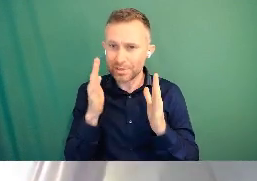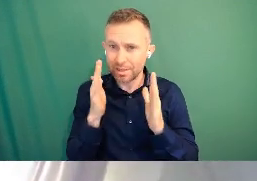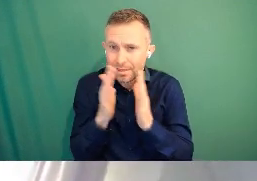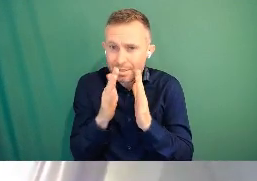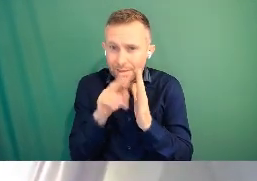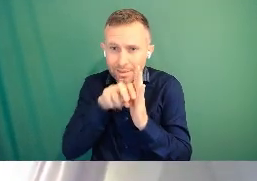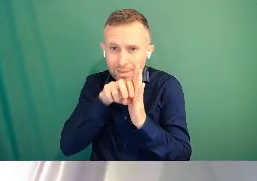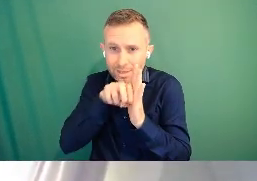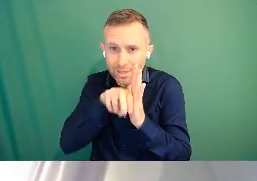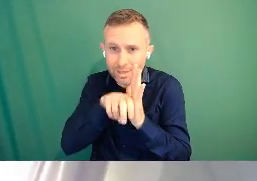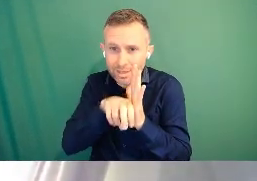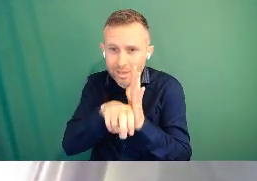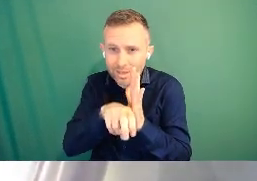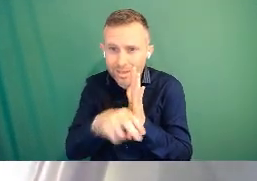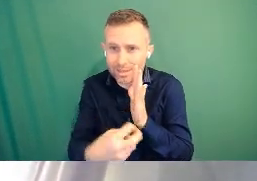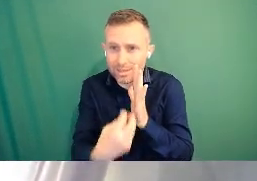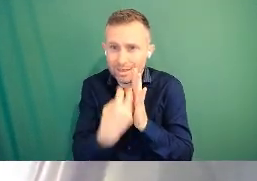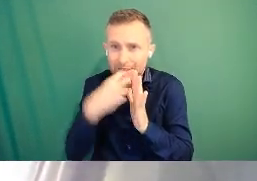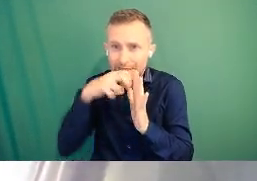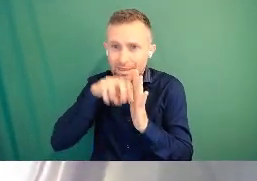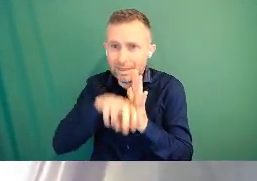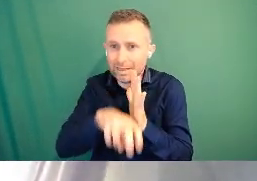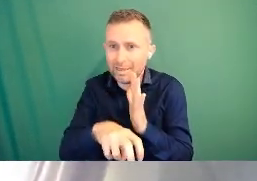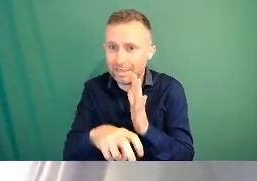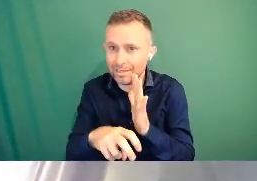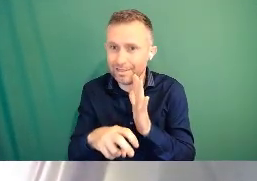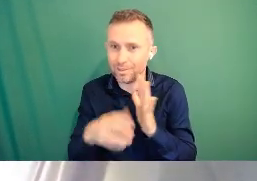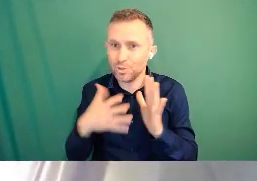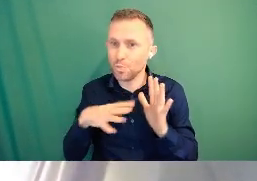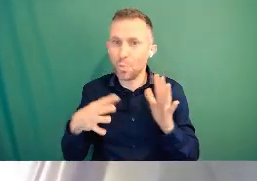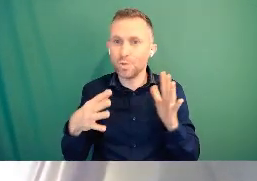that they wouldn't meet in the stairways.